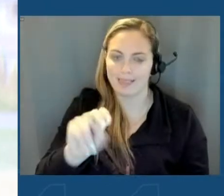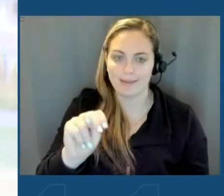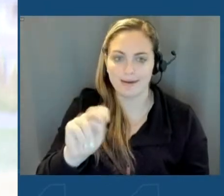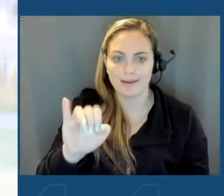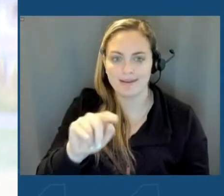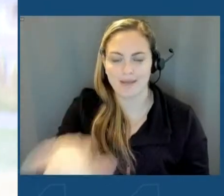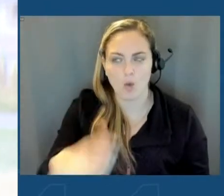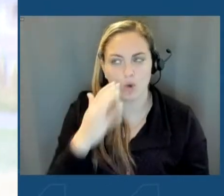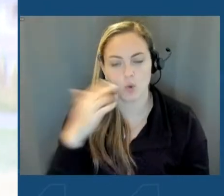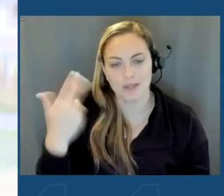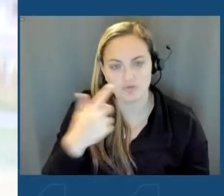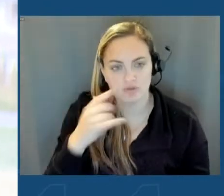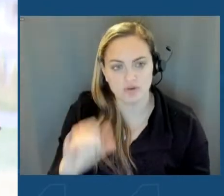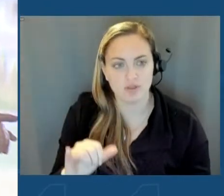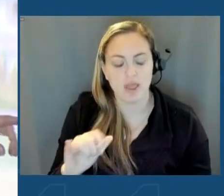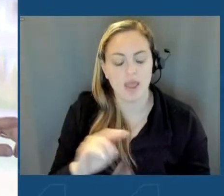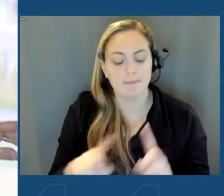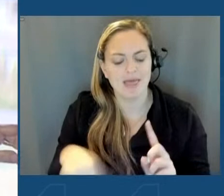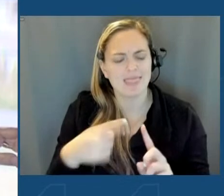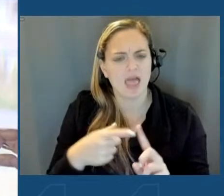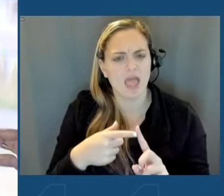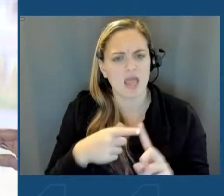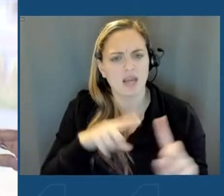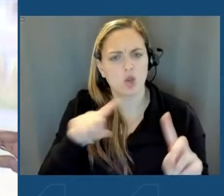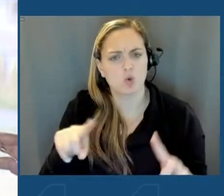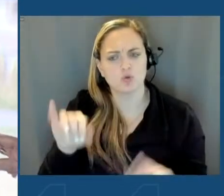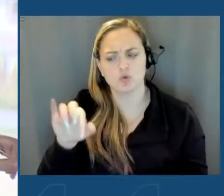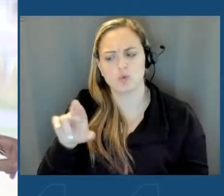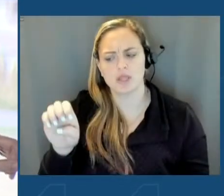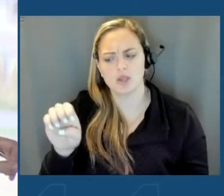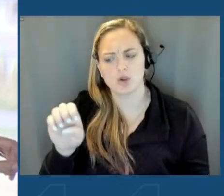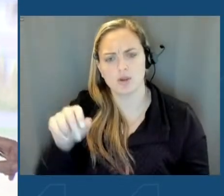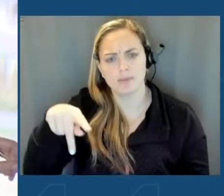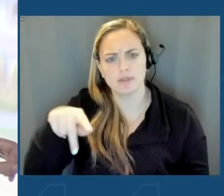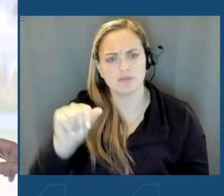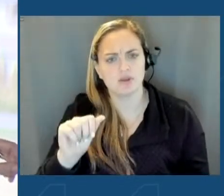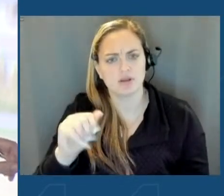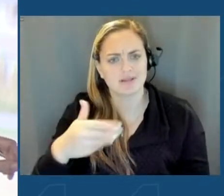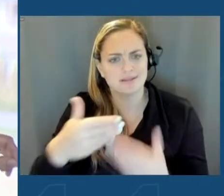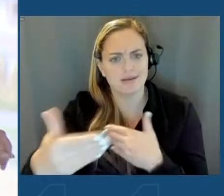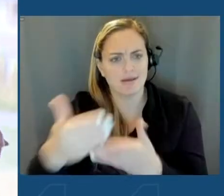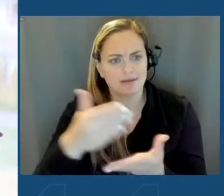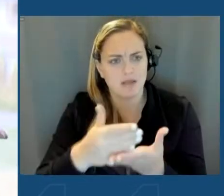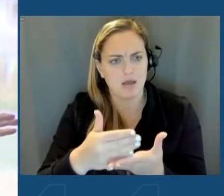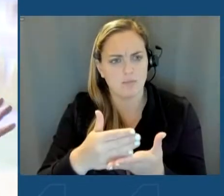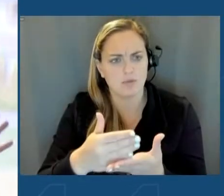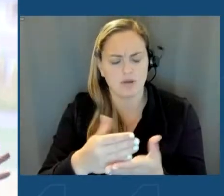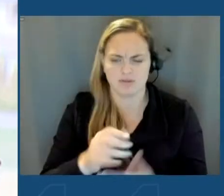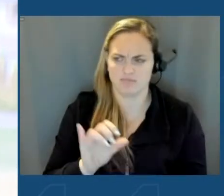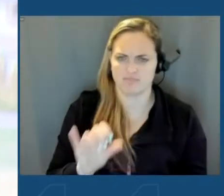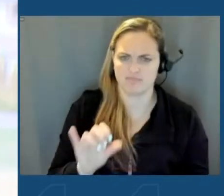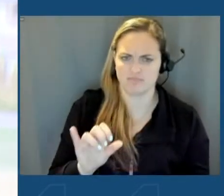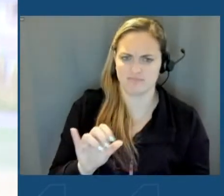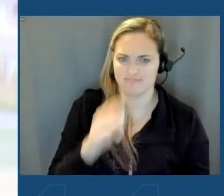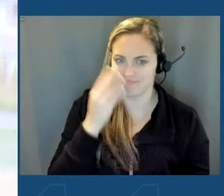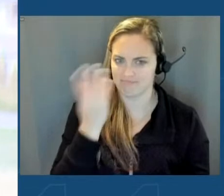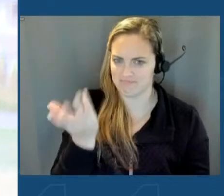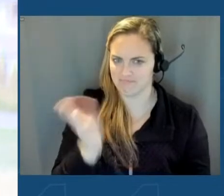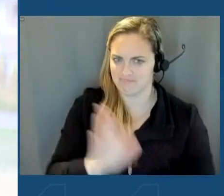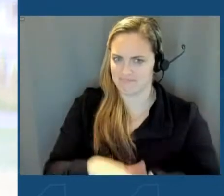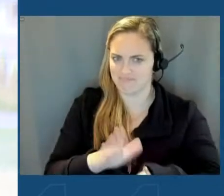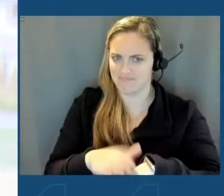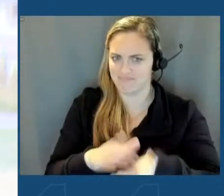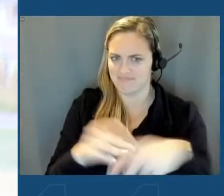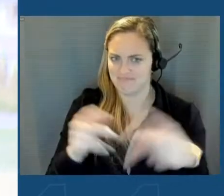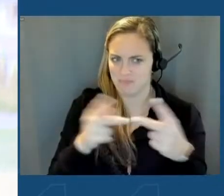history. And then it goes on to Erie, Pennsylvania as their next stop. I said, newsflash, there's a